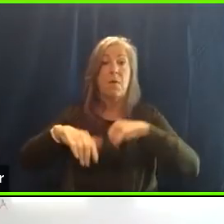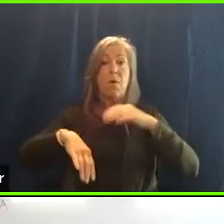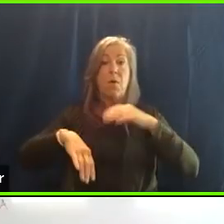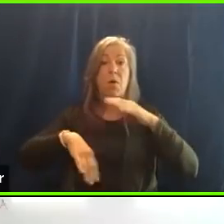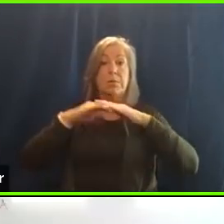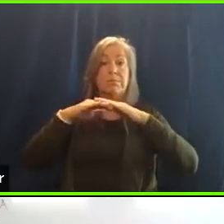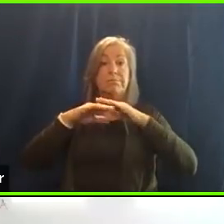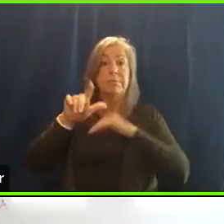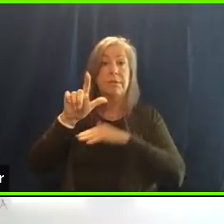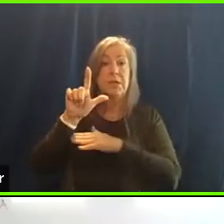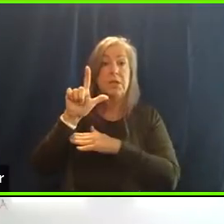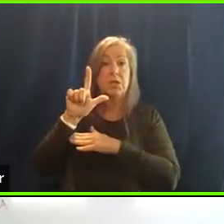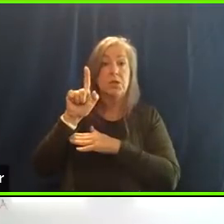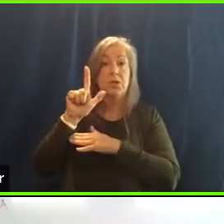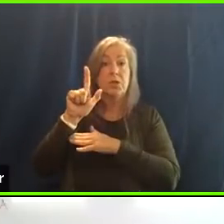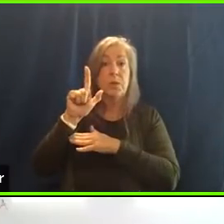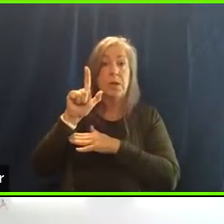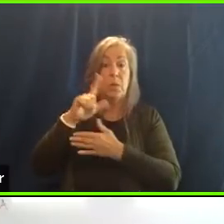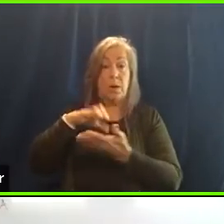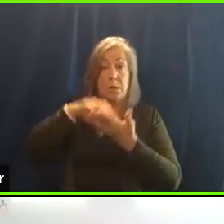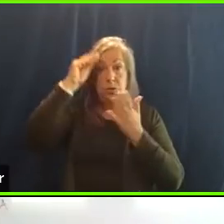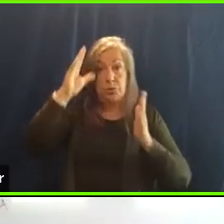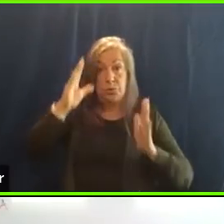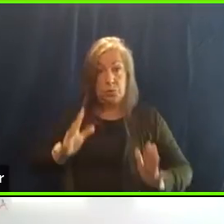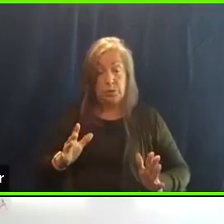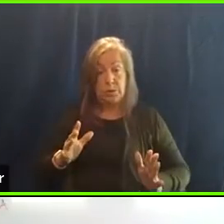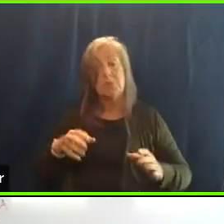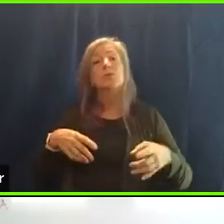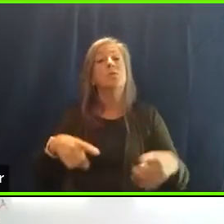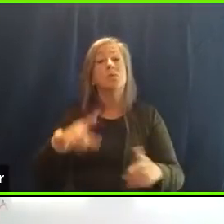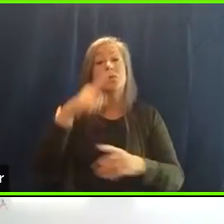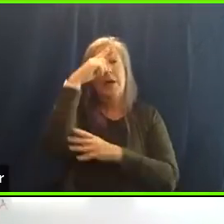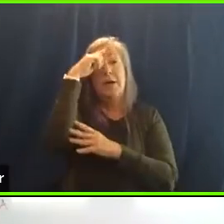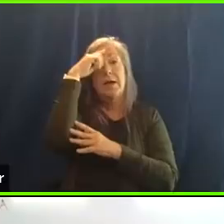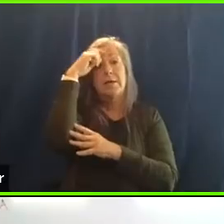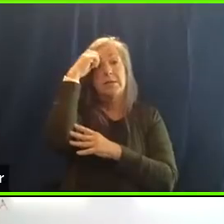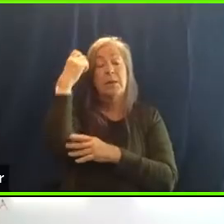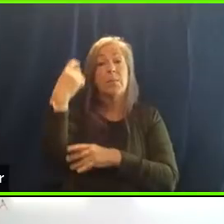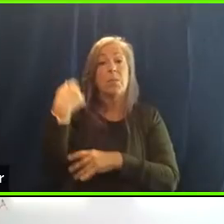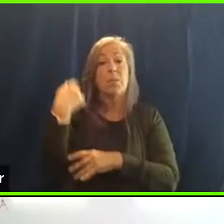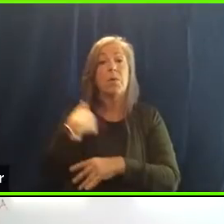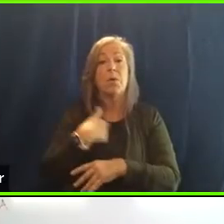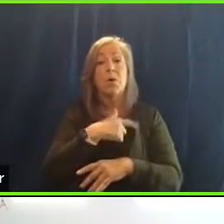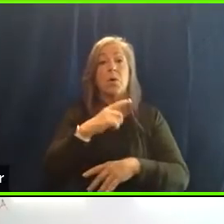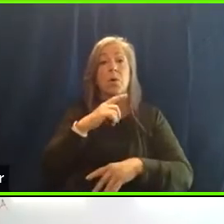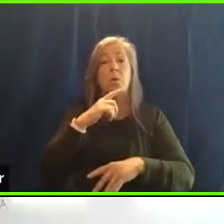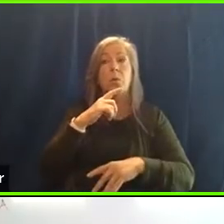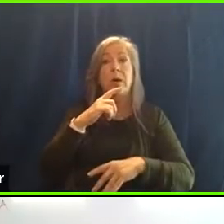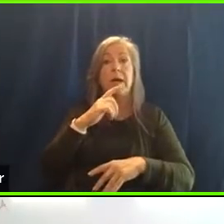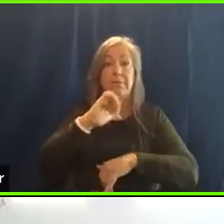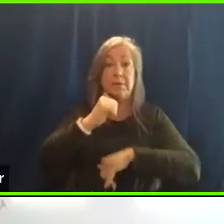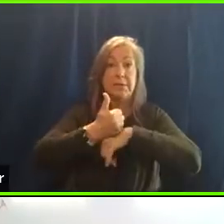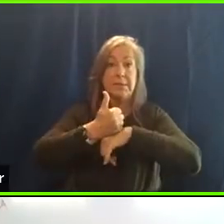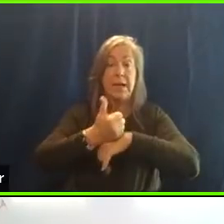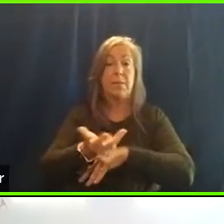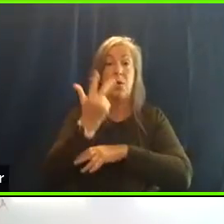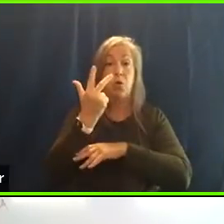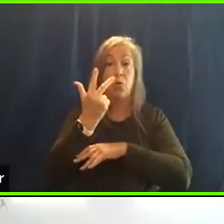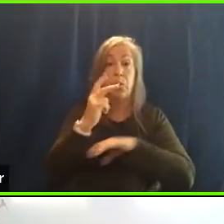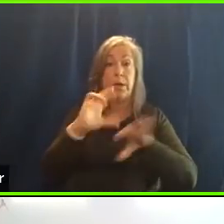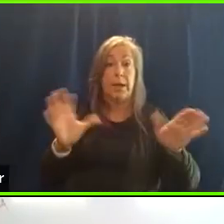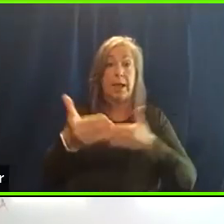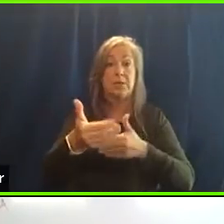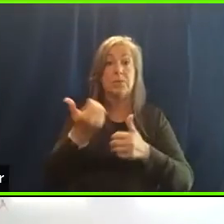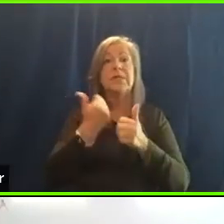actually gone in with a crew, a setup team, and they've done 3 classrooms in every school to try to provide a